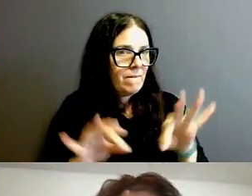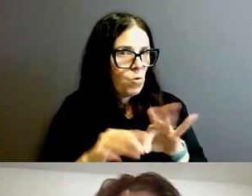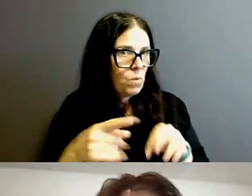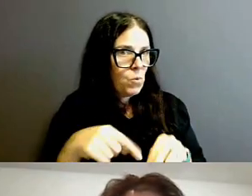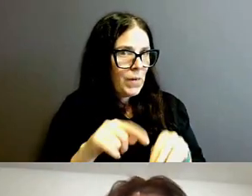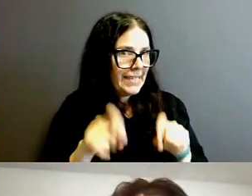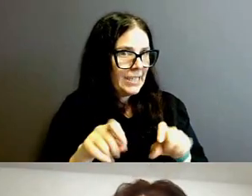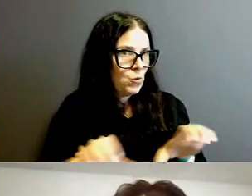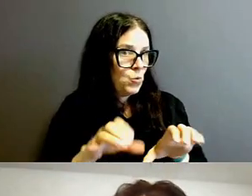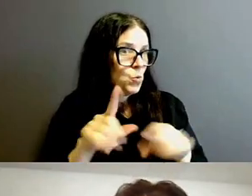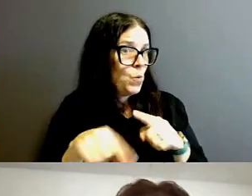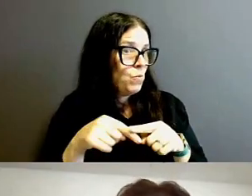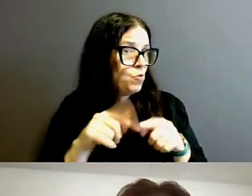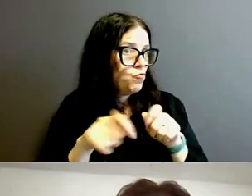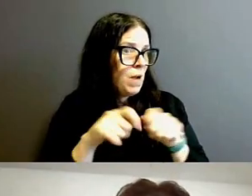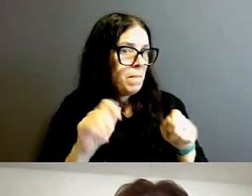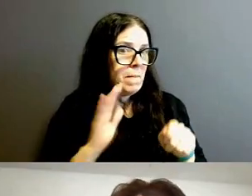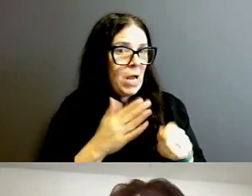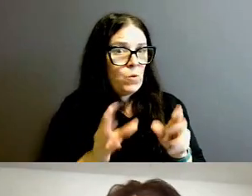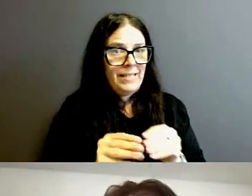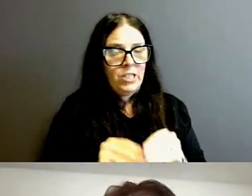when we wrap up our sessions.